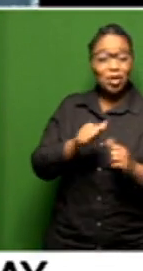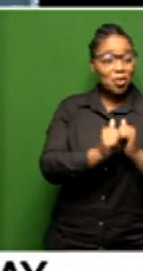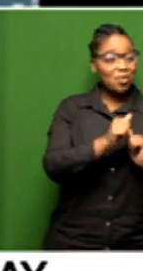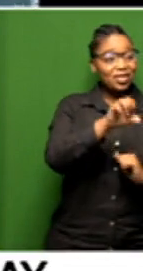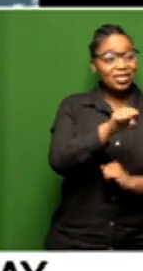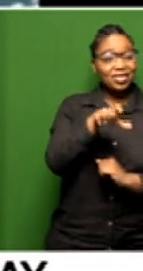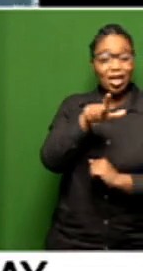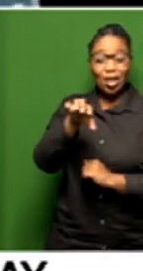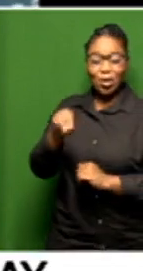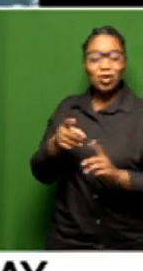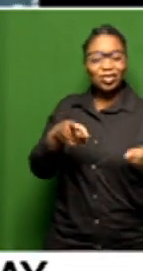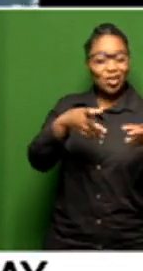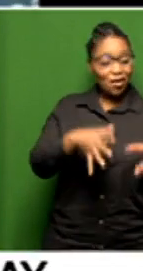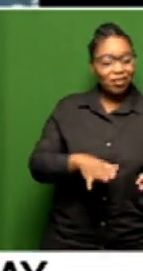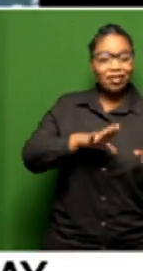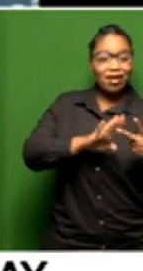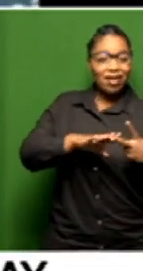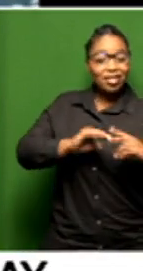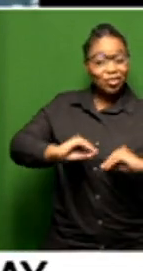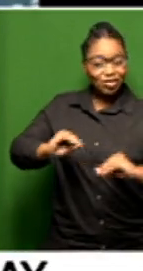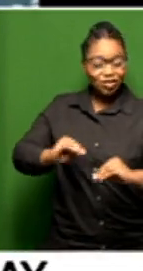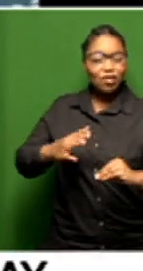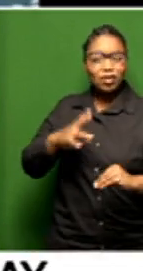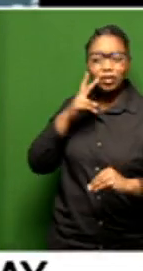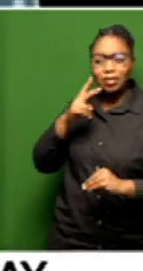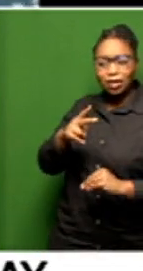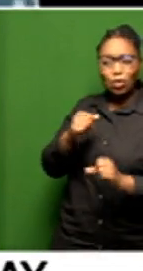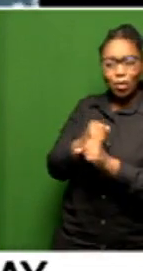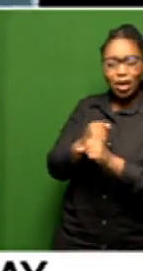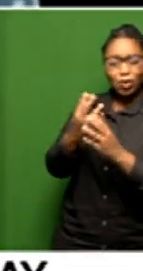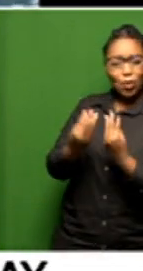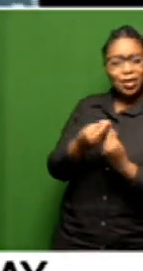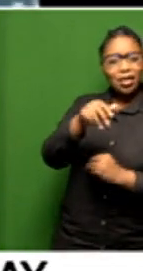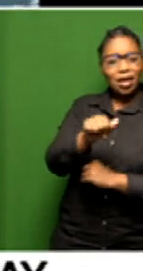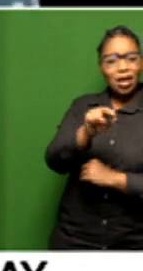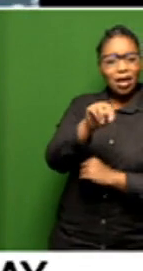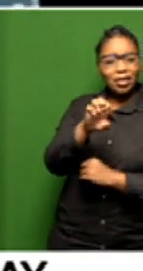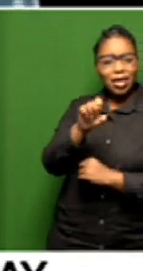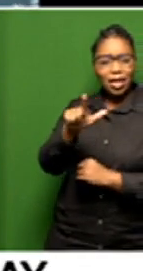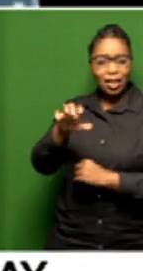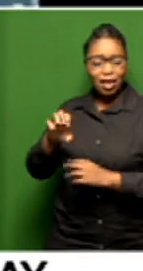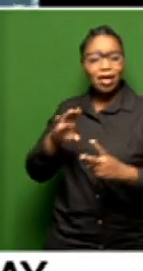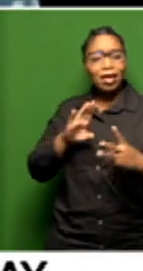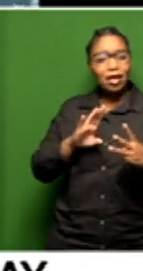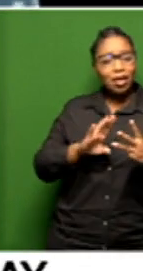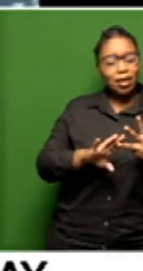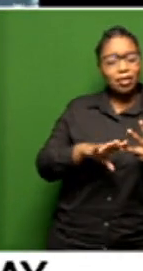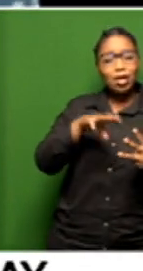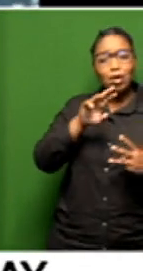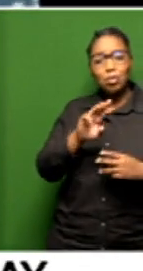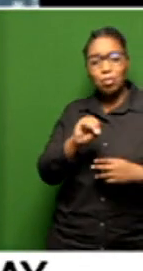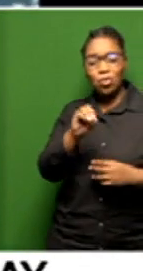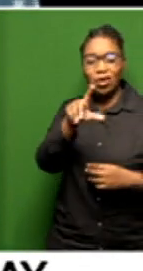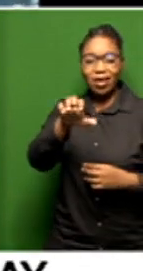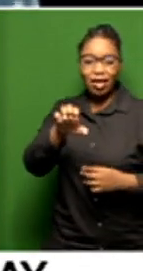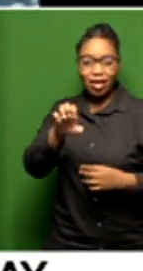teacher. I've watched him working with Anele and Dos Molele, where he sits down with them